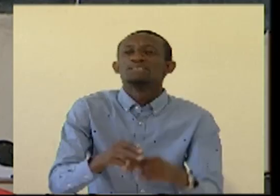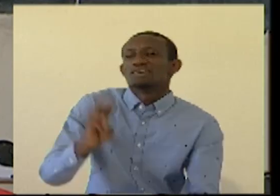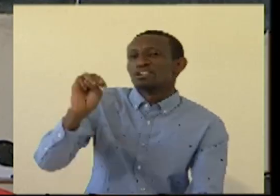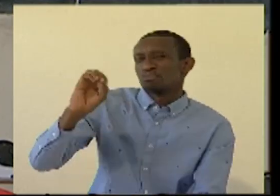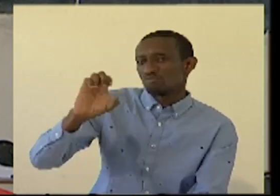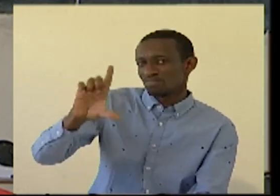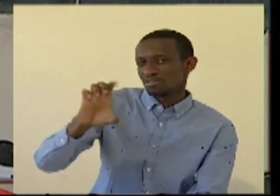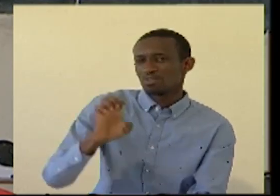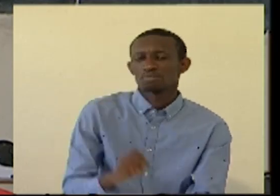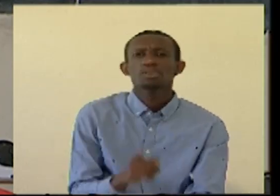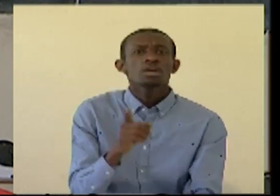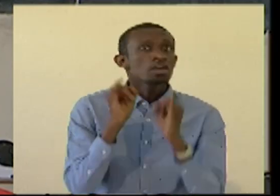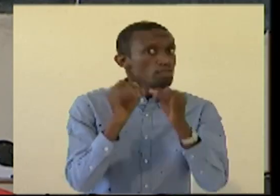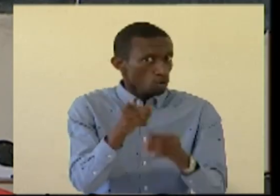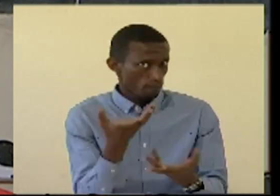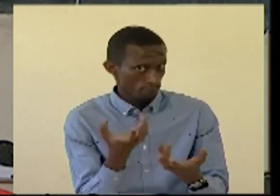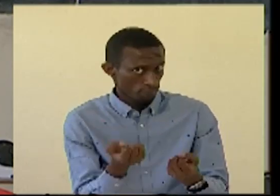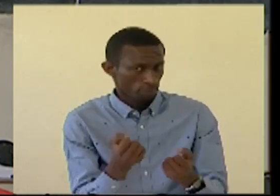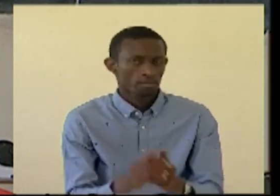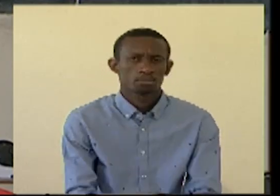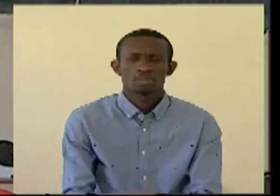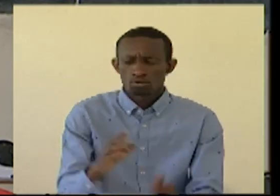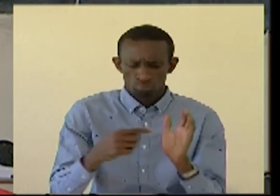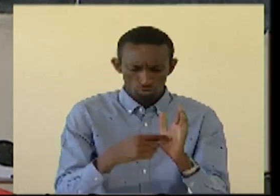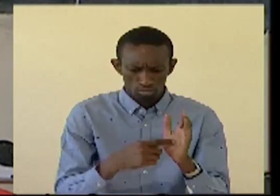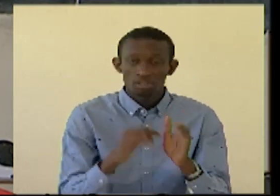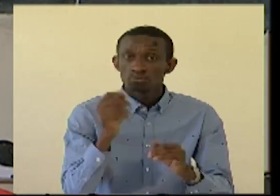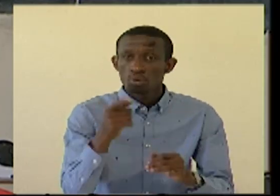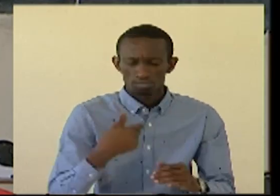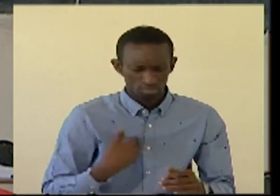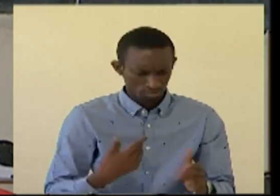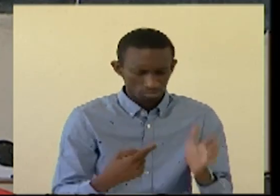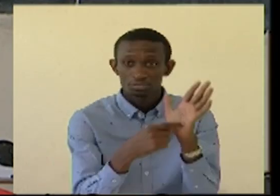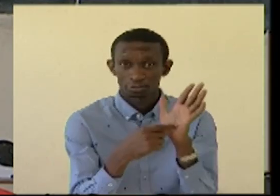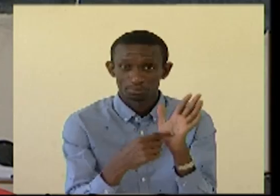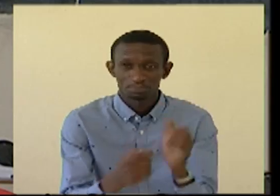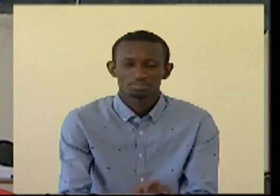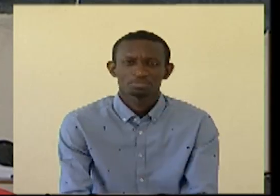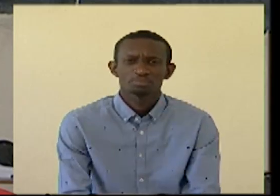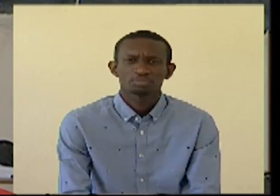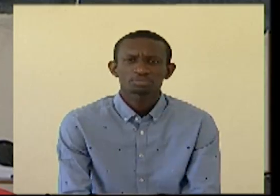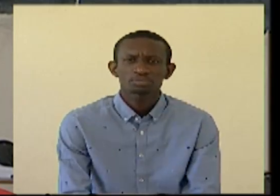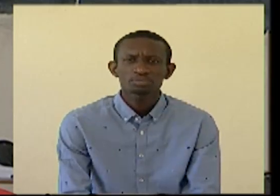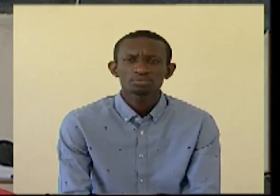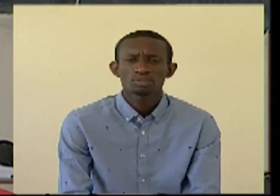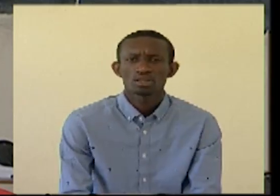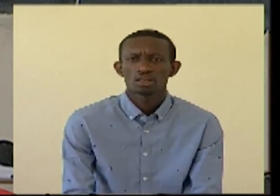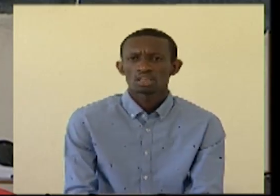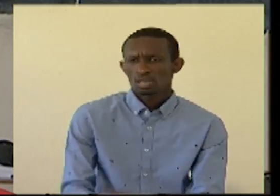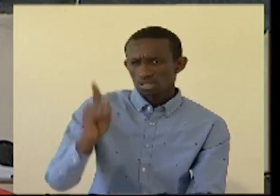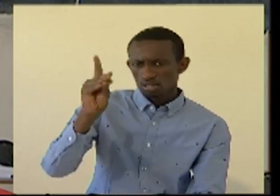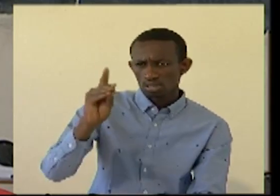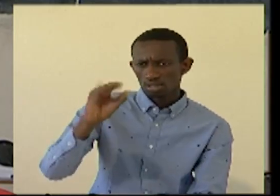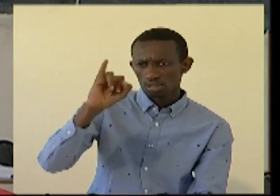So if you have, as I said, if you have, for example, a dozen of